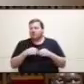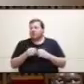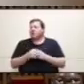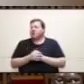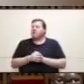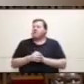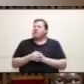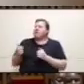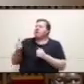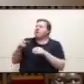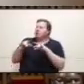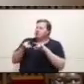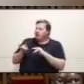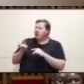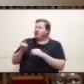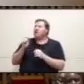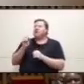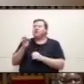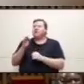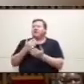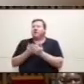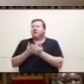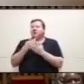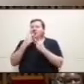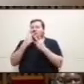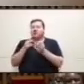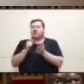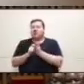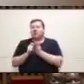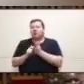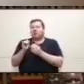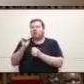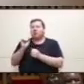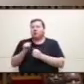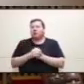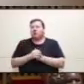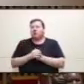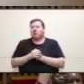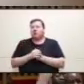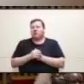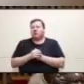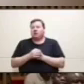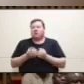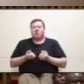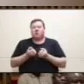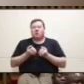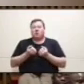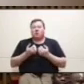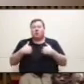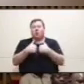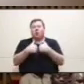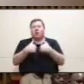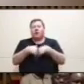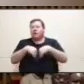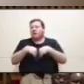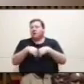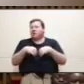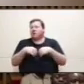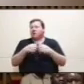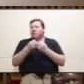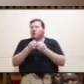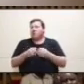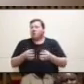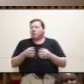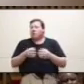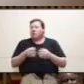you can check your notes, it should be written waste management instead of not water